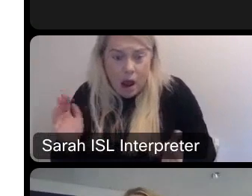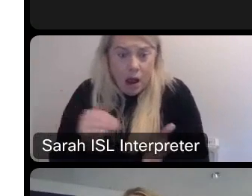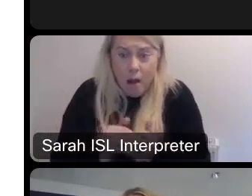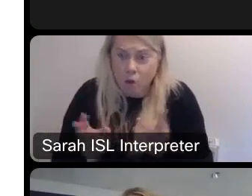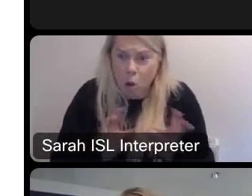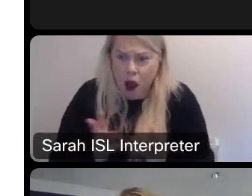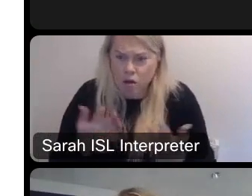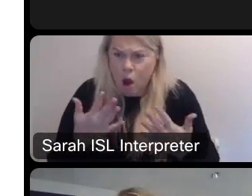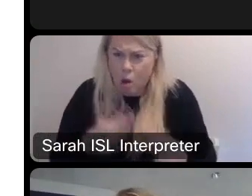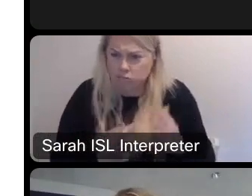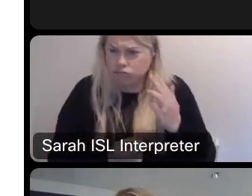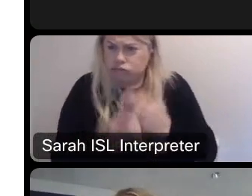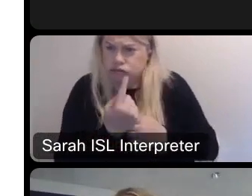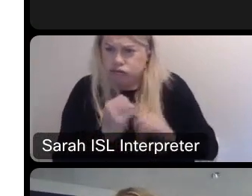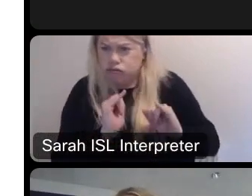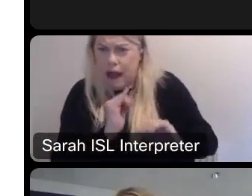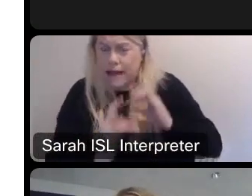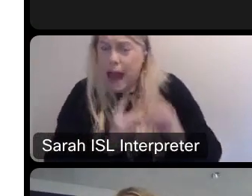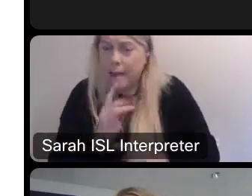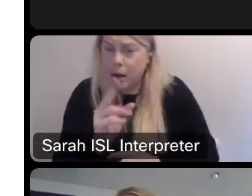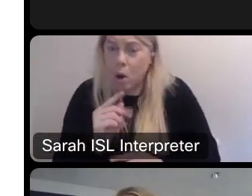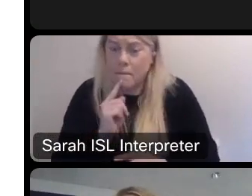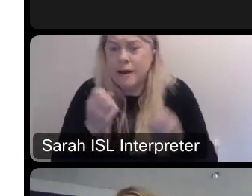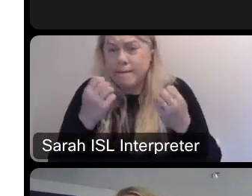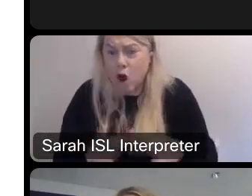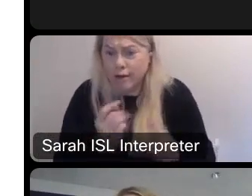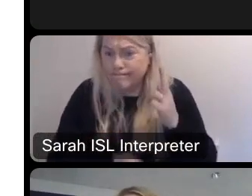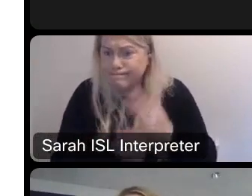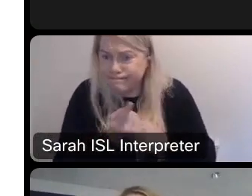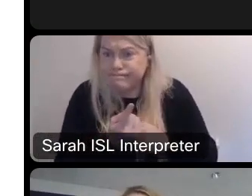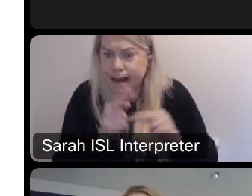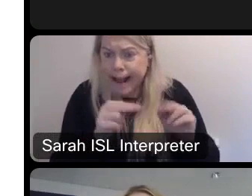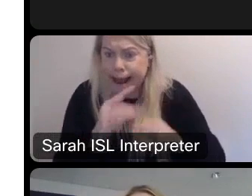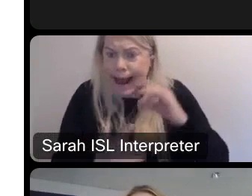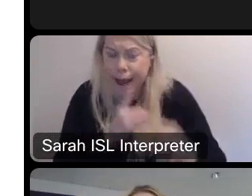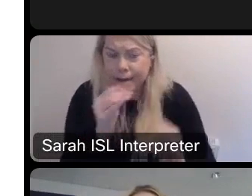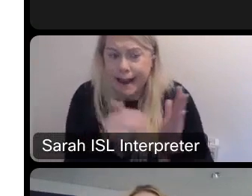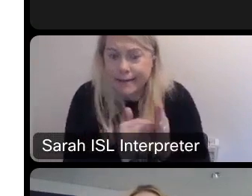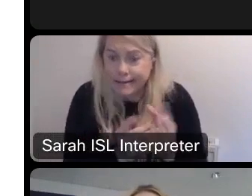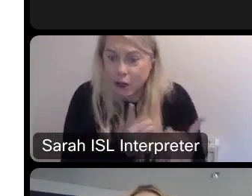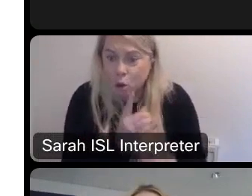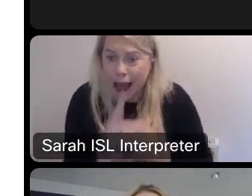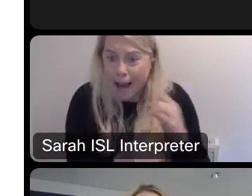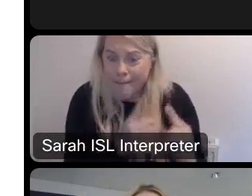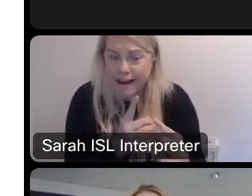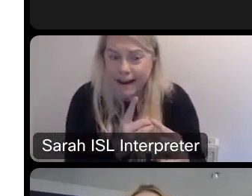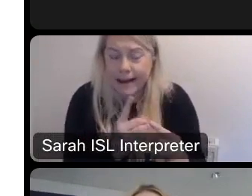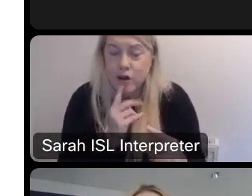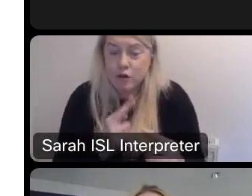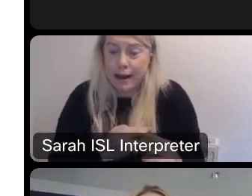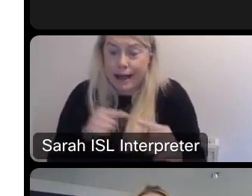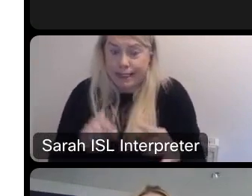we do know that healthcare is complex and that incidents do happen. So this webinar is very much, I